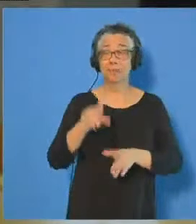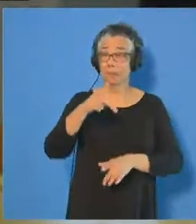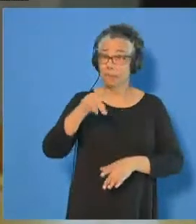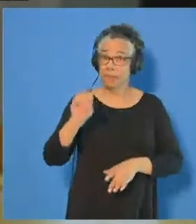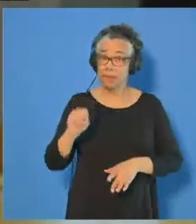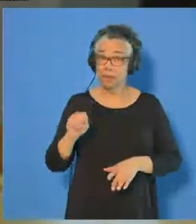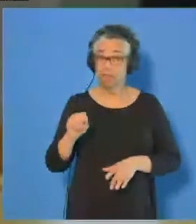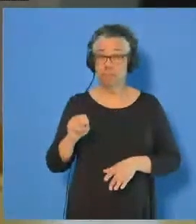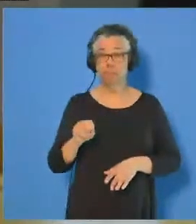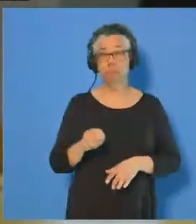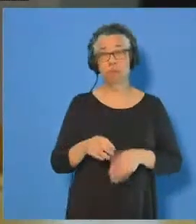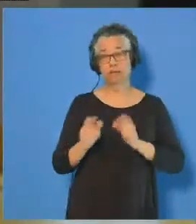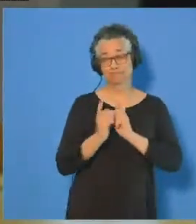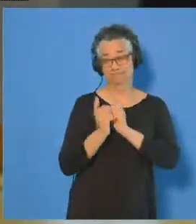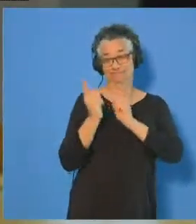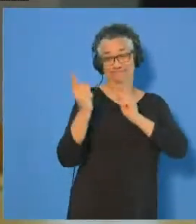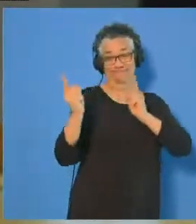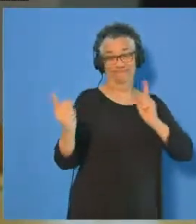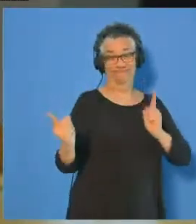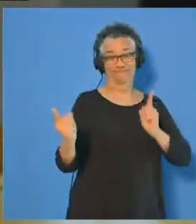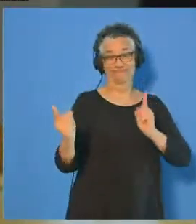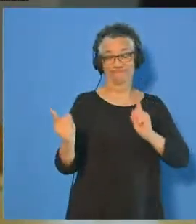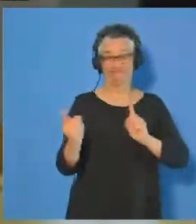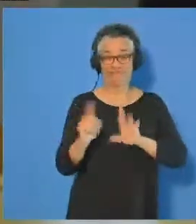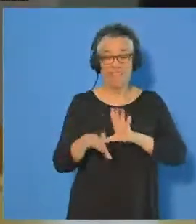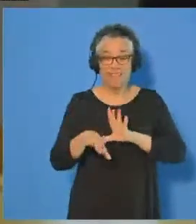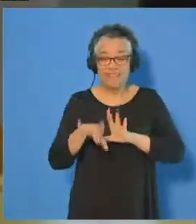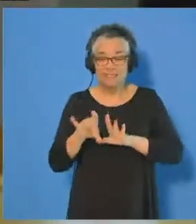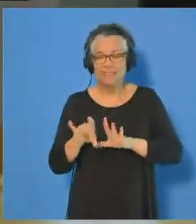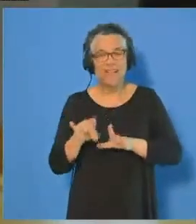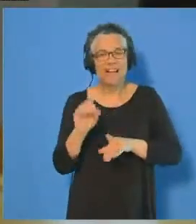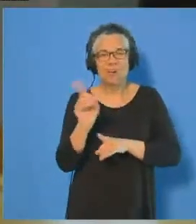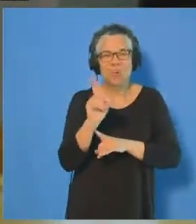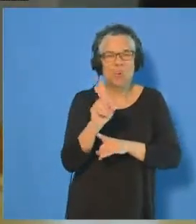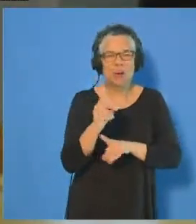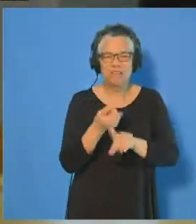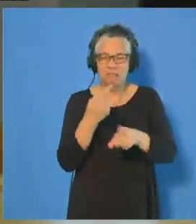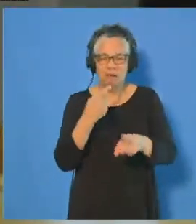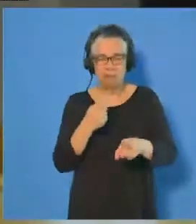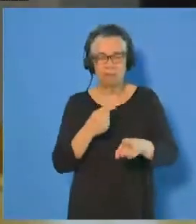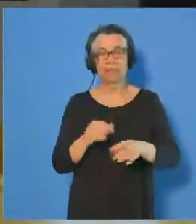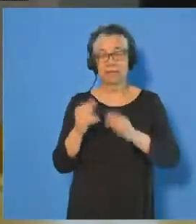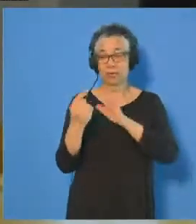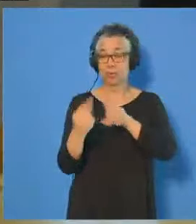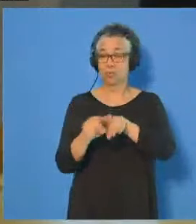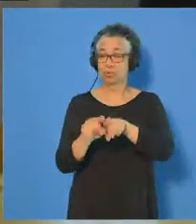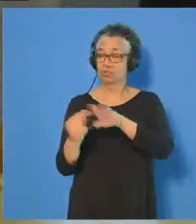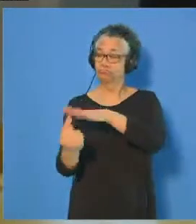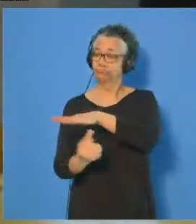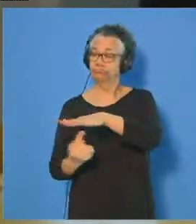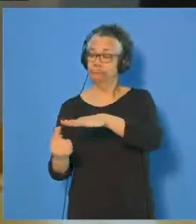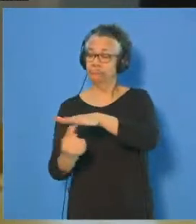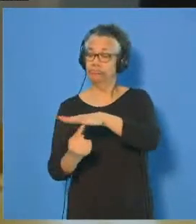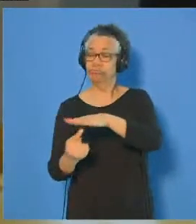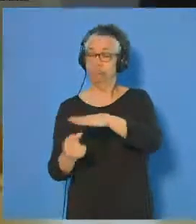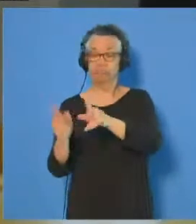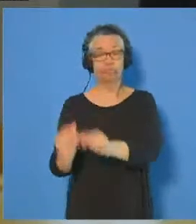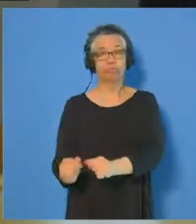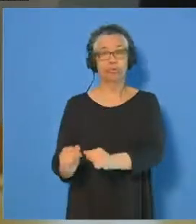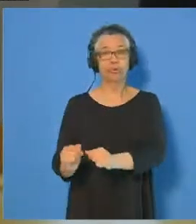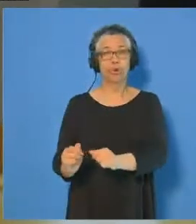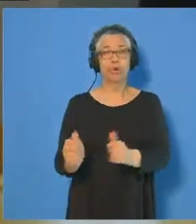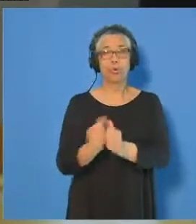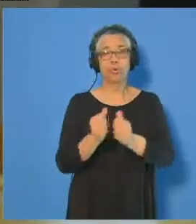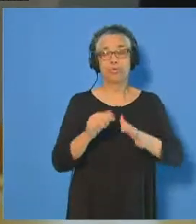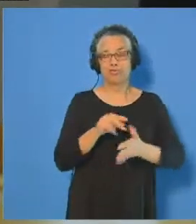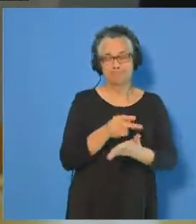PPE, physical distancing, contact tracing, and the isolation of ill individuals. Without implementing those